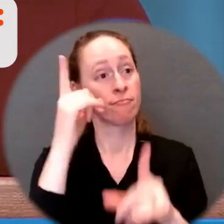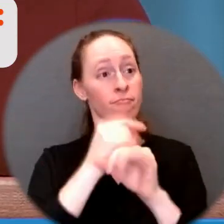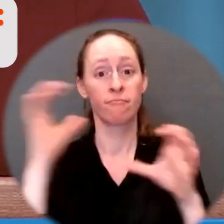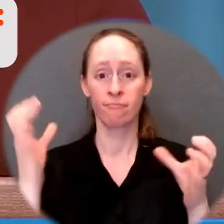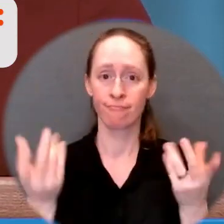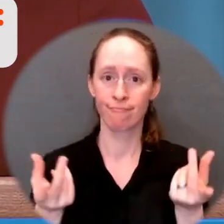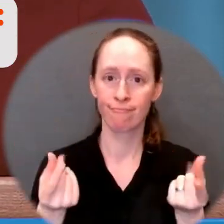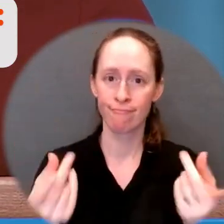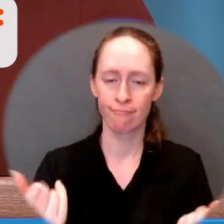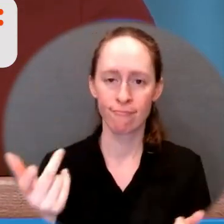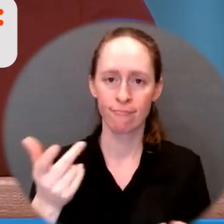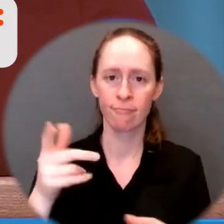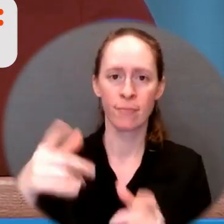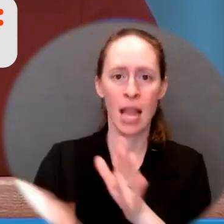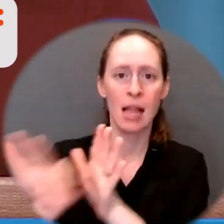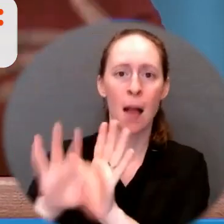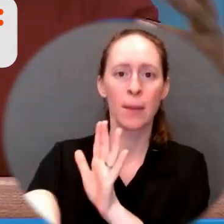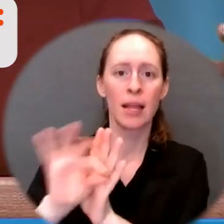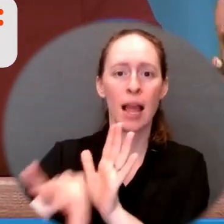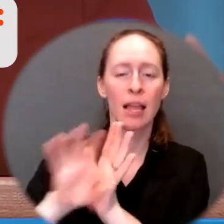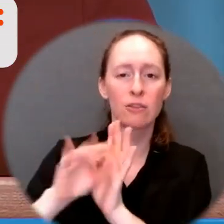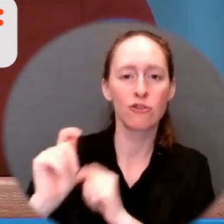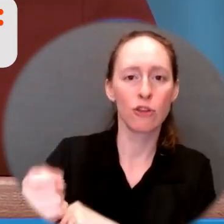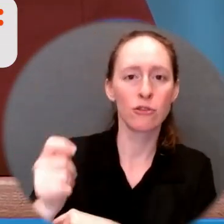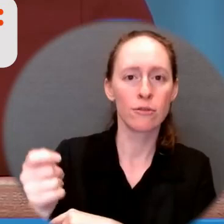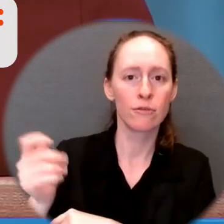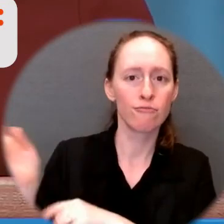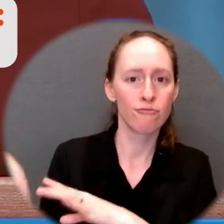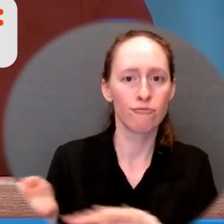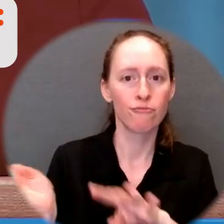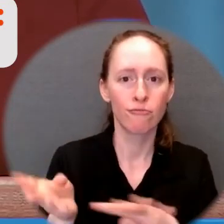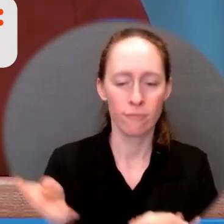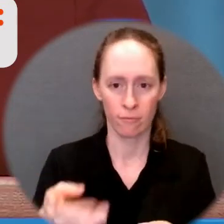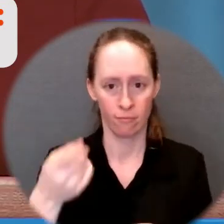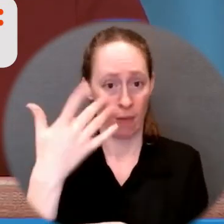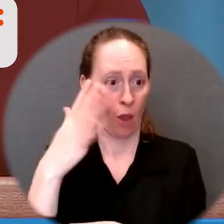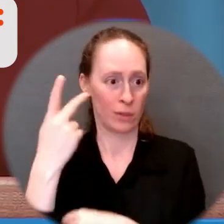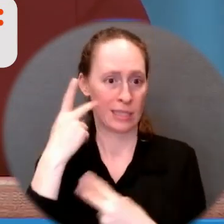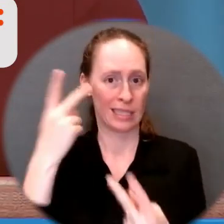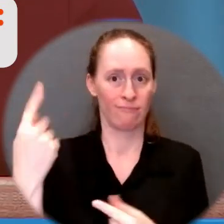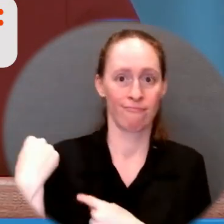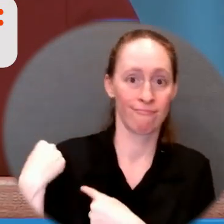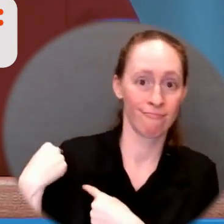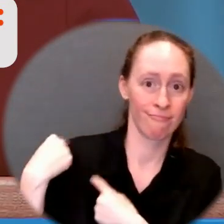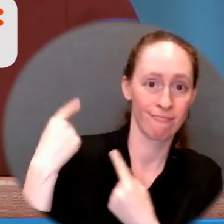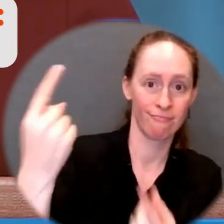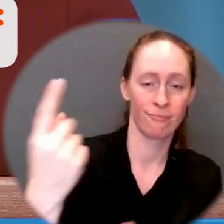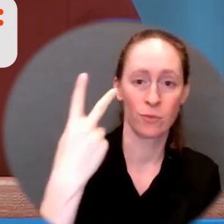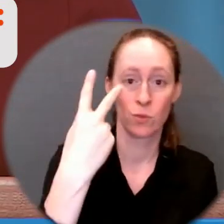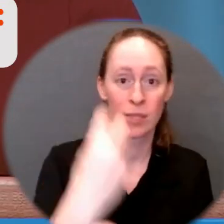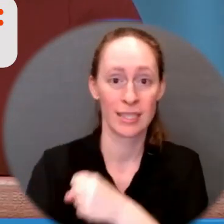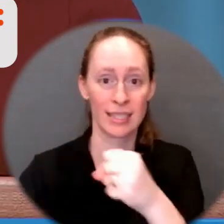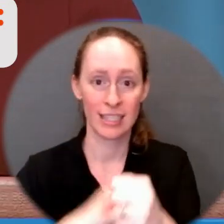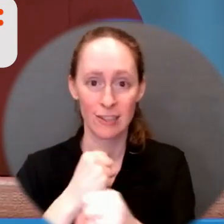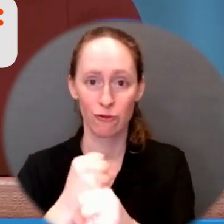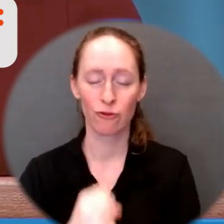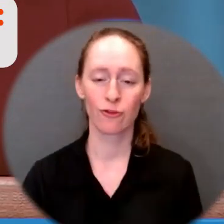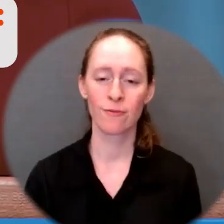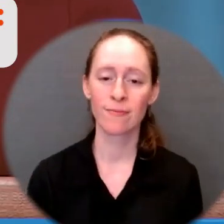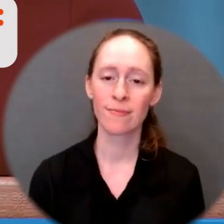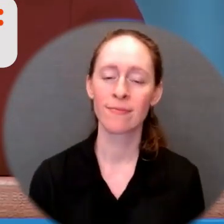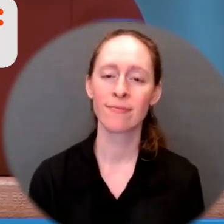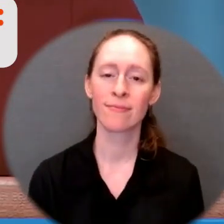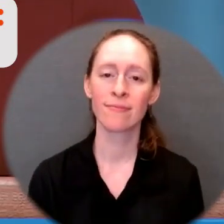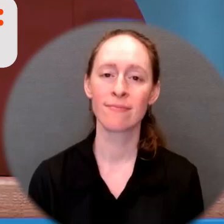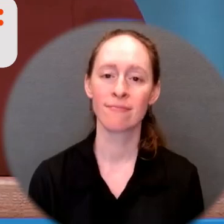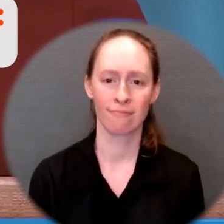of judicial nominees as it relates to this president's first 2 years, making sure that we have put forth a historic